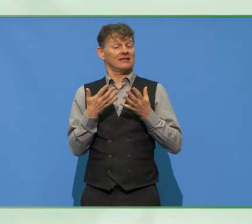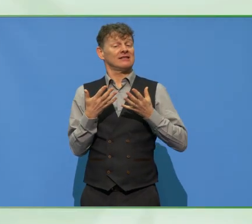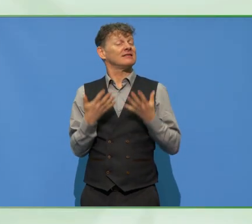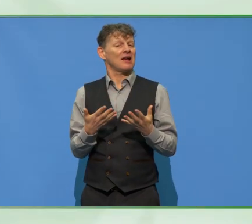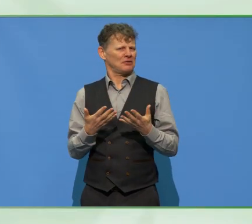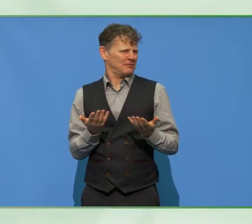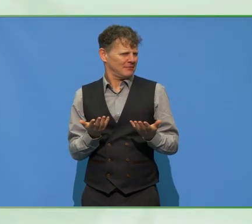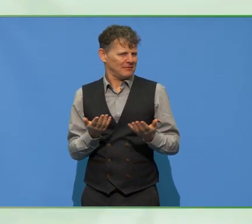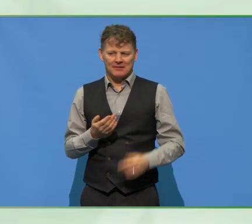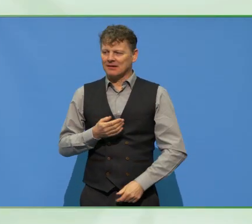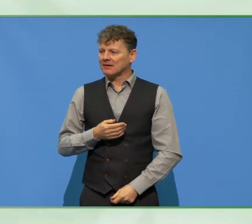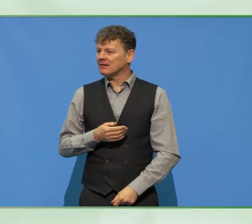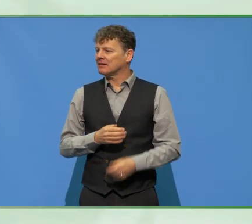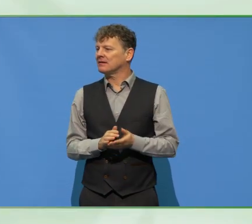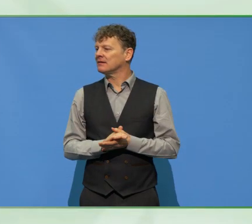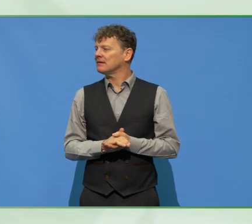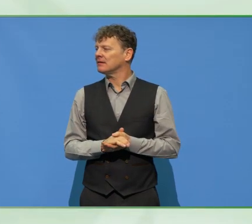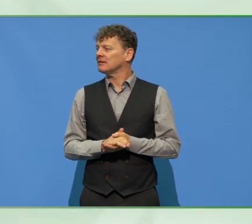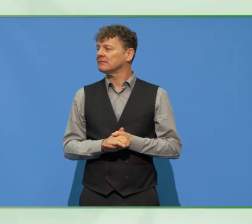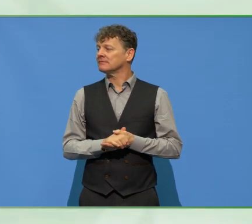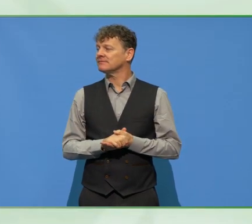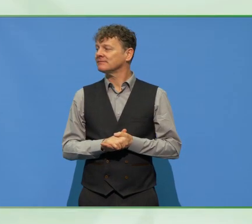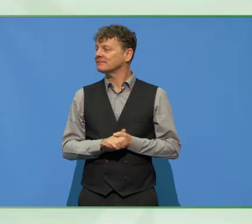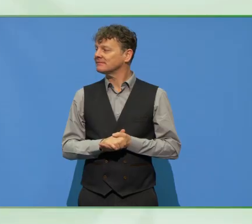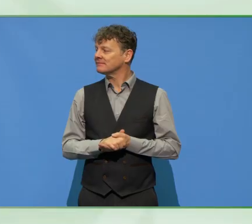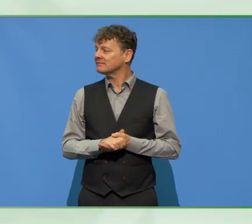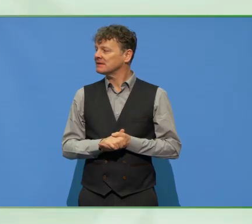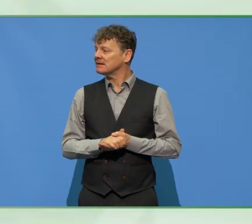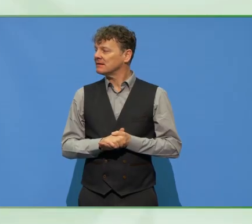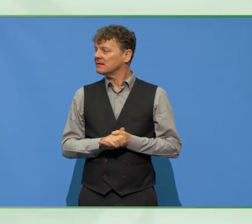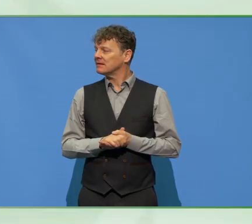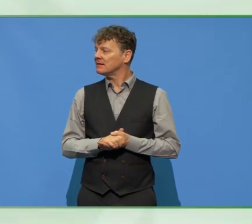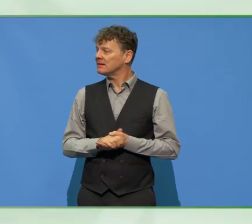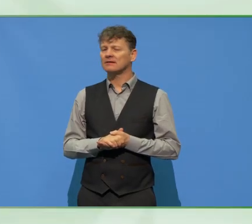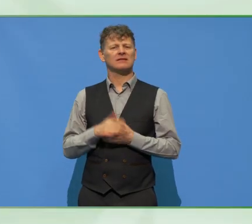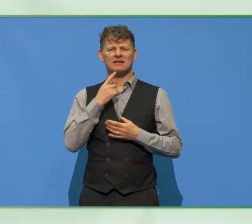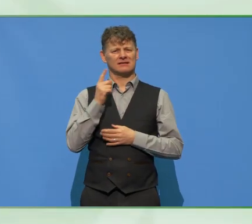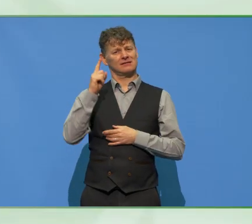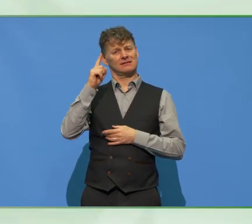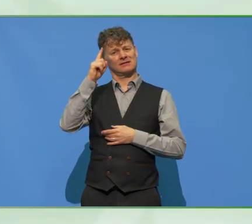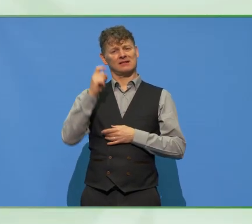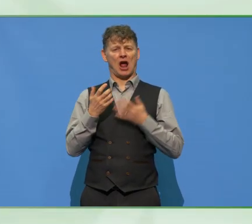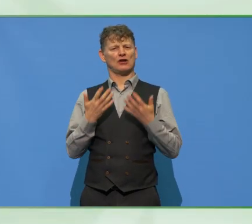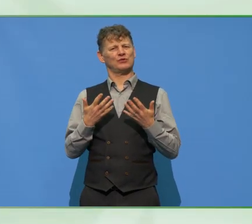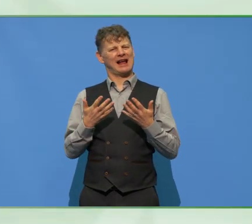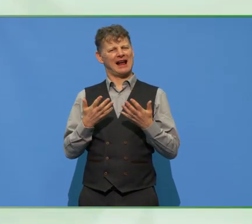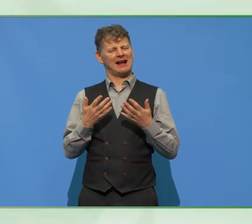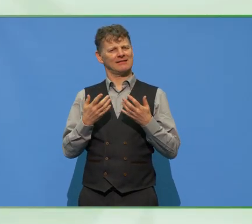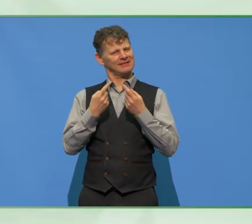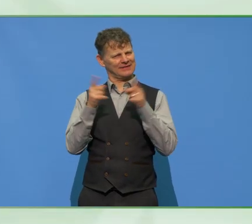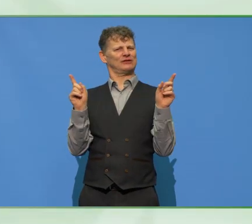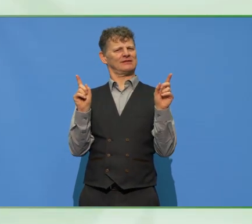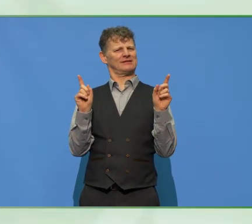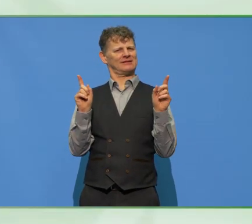so in order to start off the conference today, we wanted to start off with a little bit of energy,